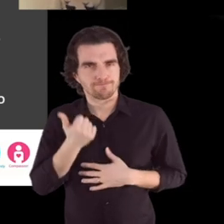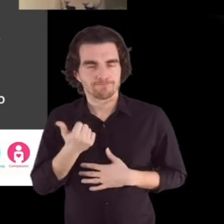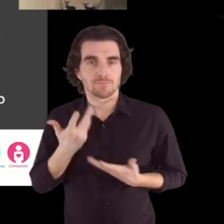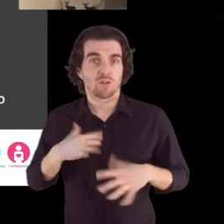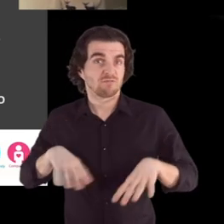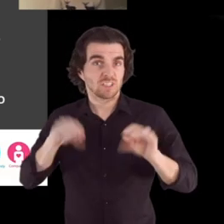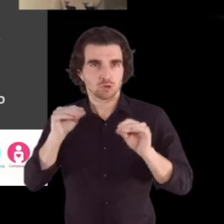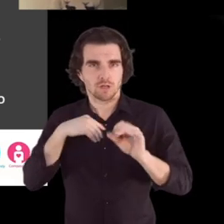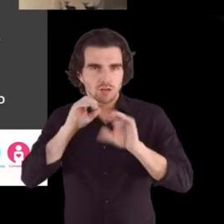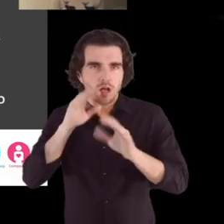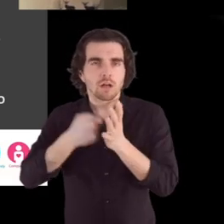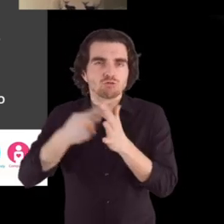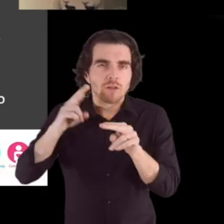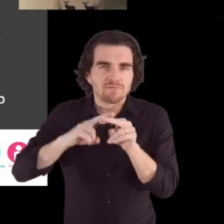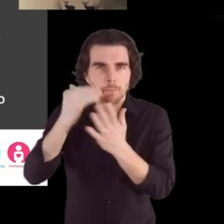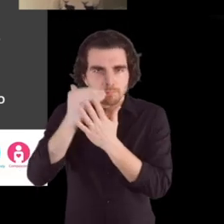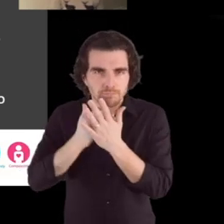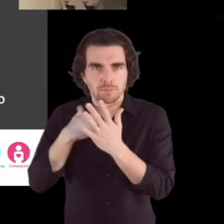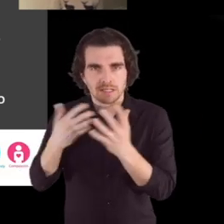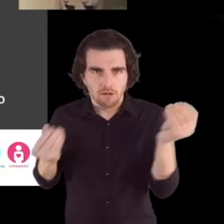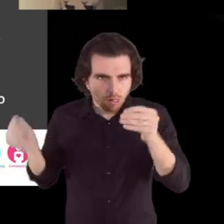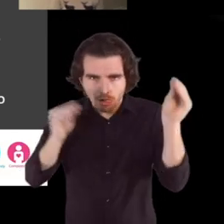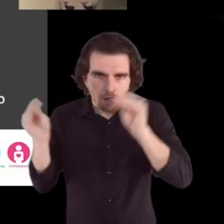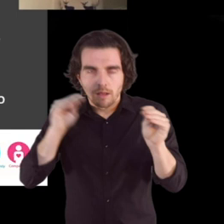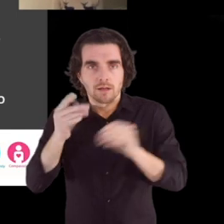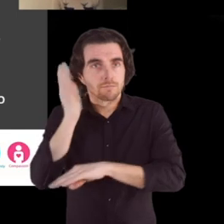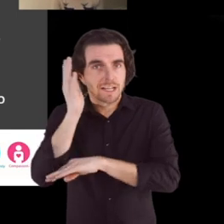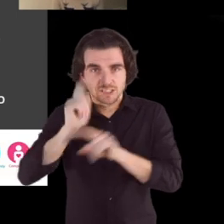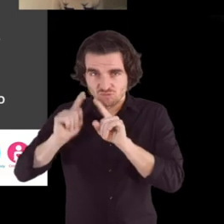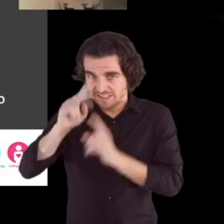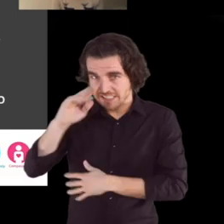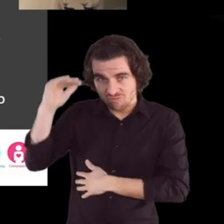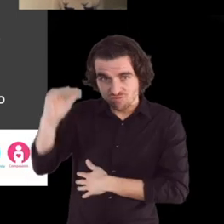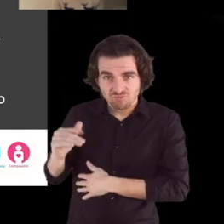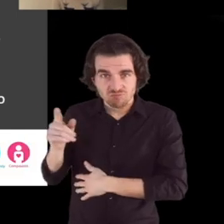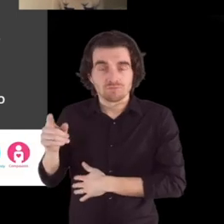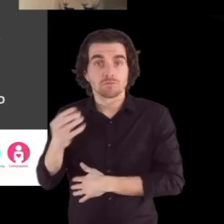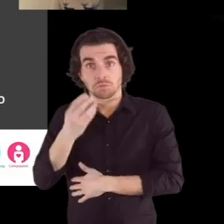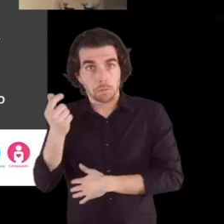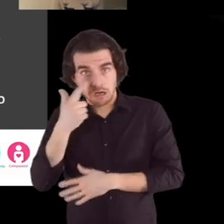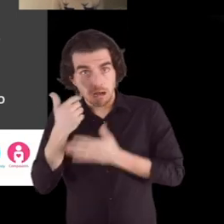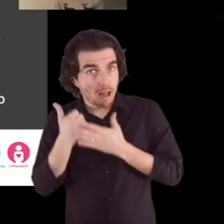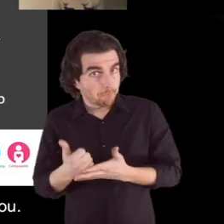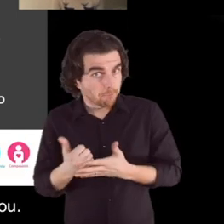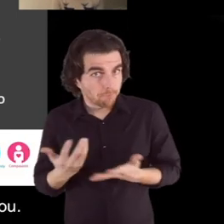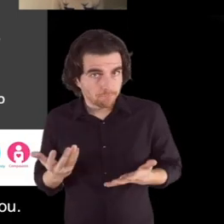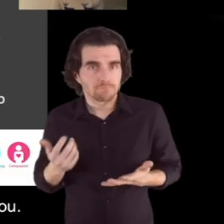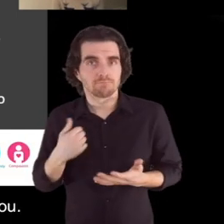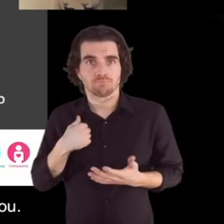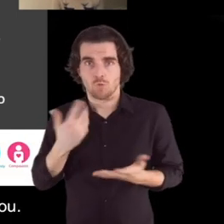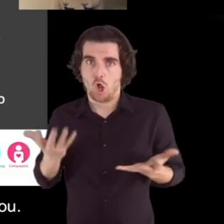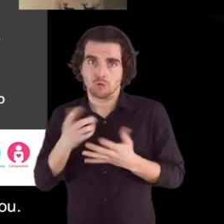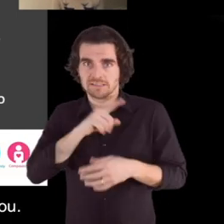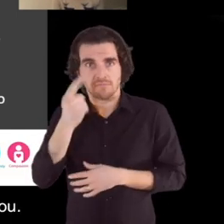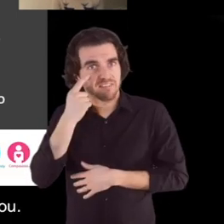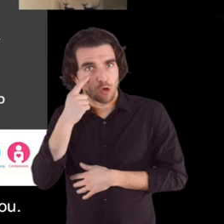that. And just finishing up, this is some of the references that we have used to put together this presentation. So some